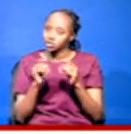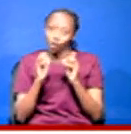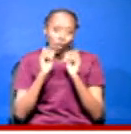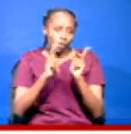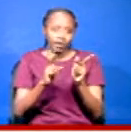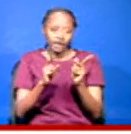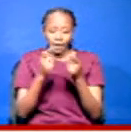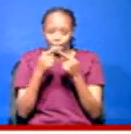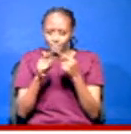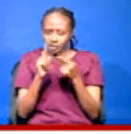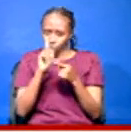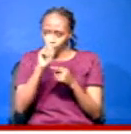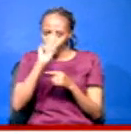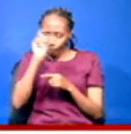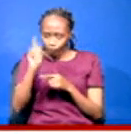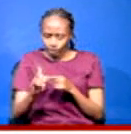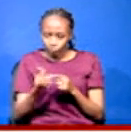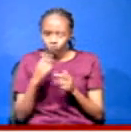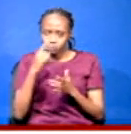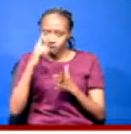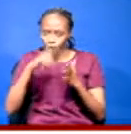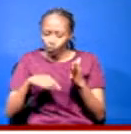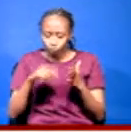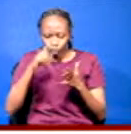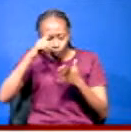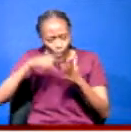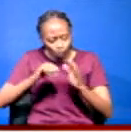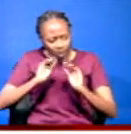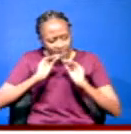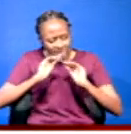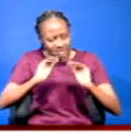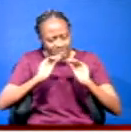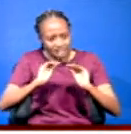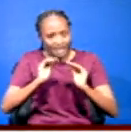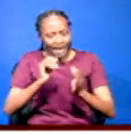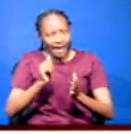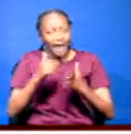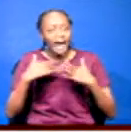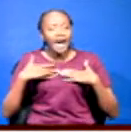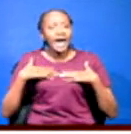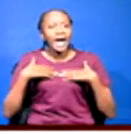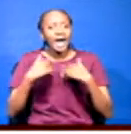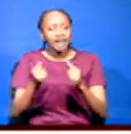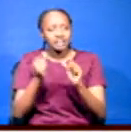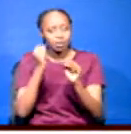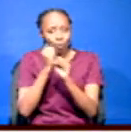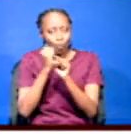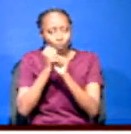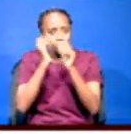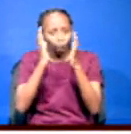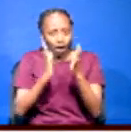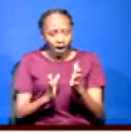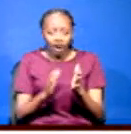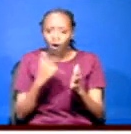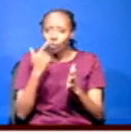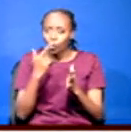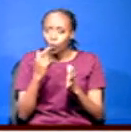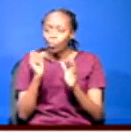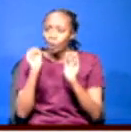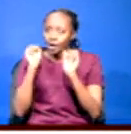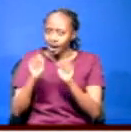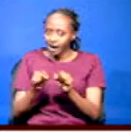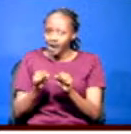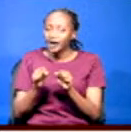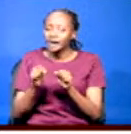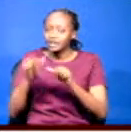what is it that we should be teaching a health worker who is going to be the health worker of excellence